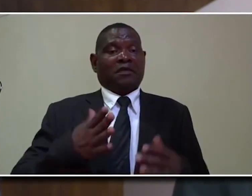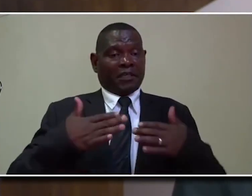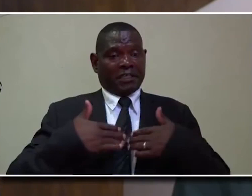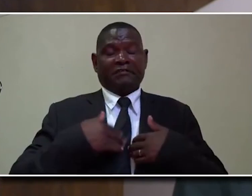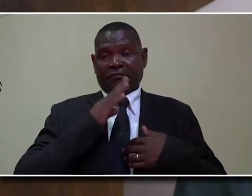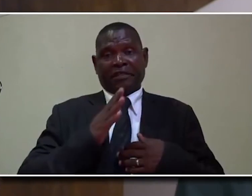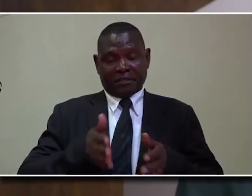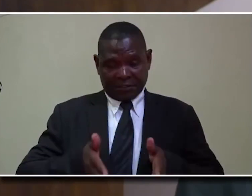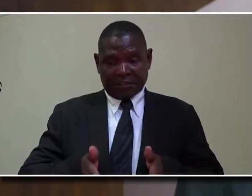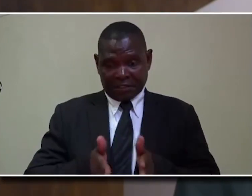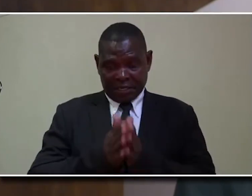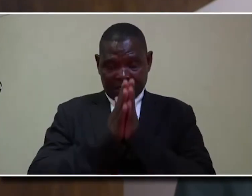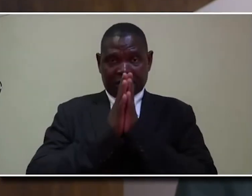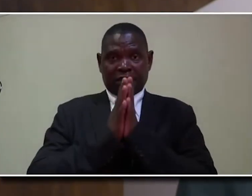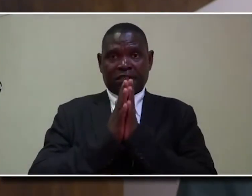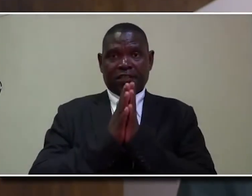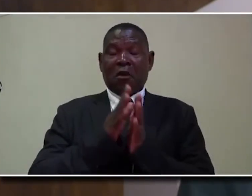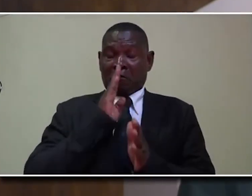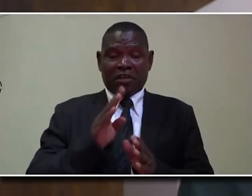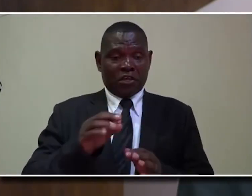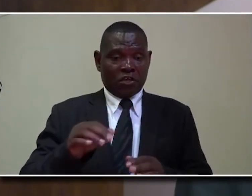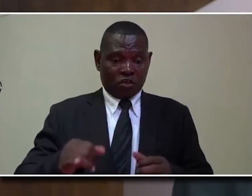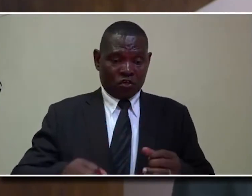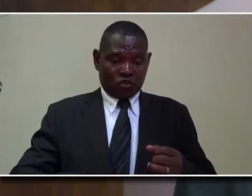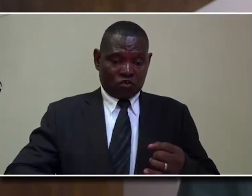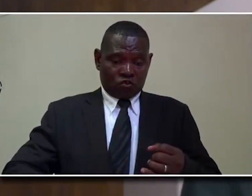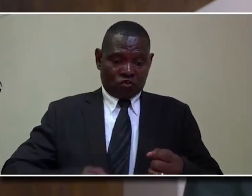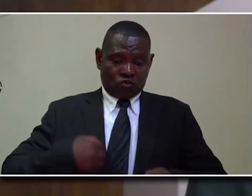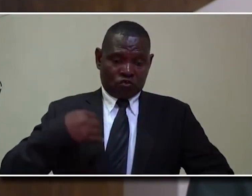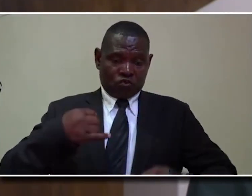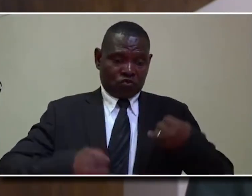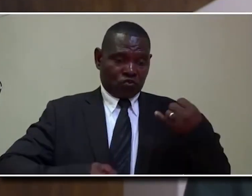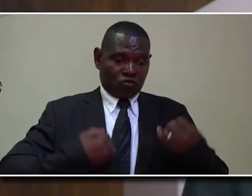joyful all the time, not sometimes, but all the time.